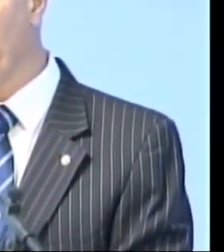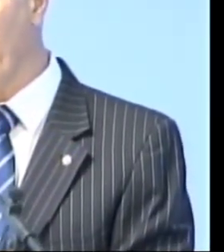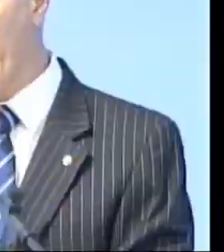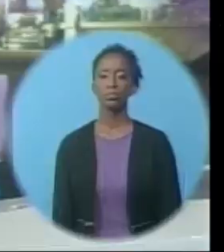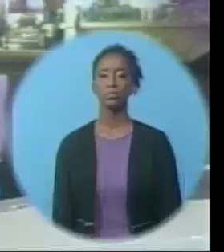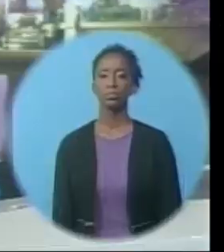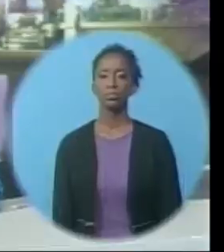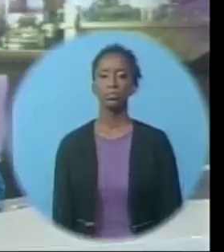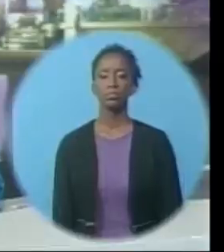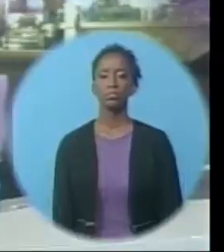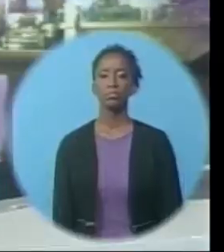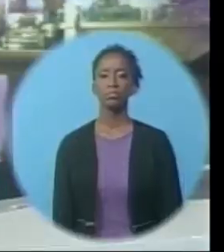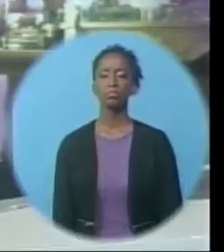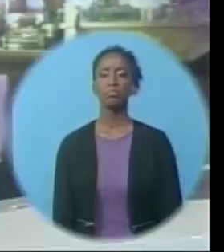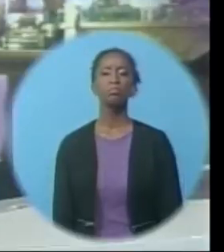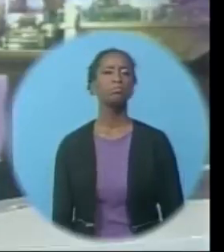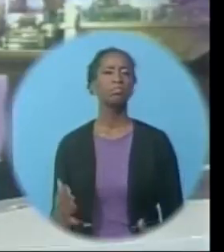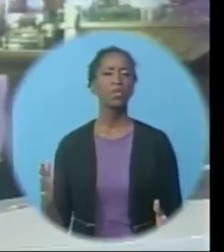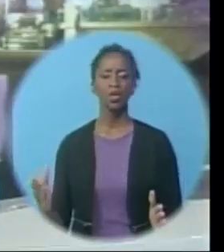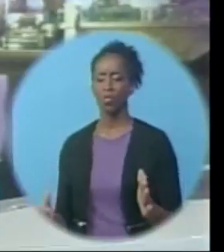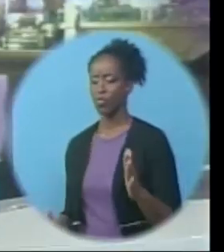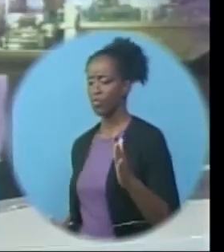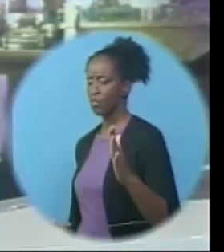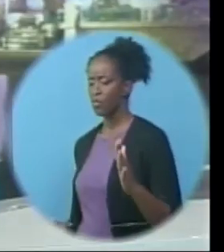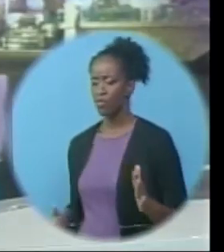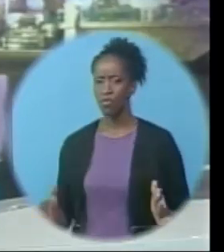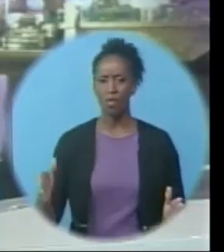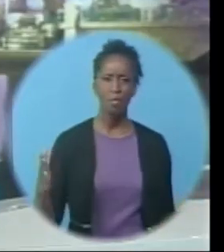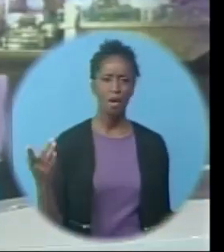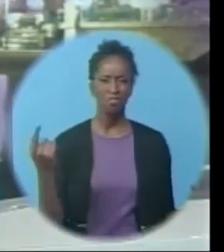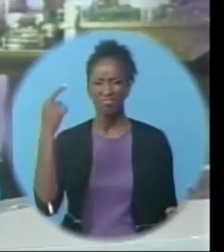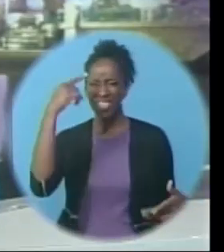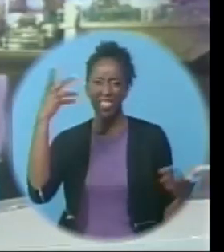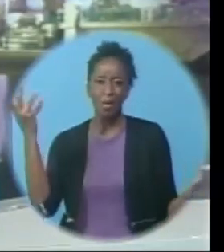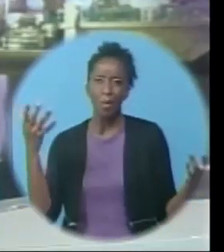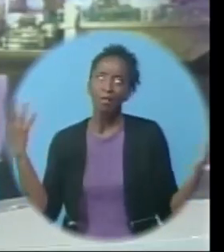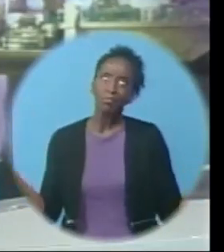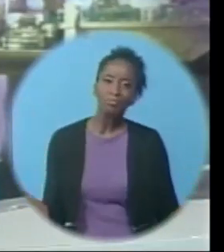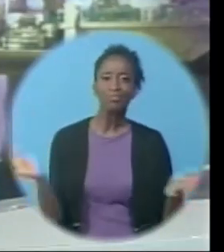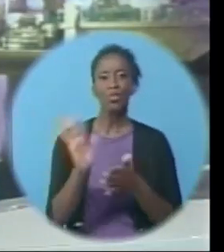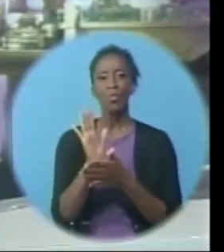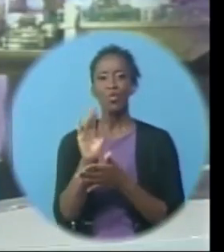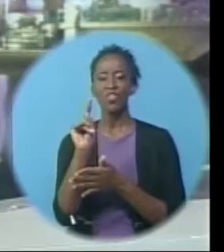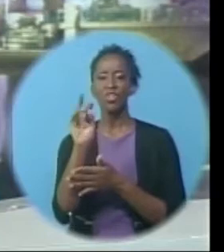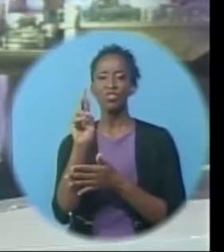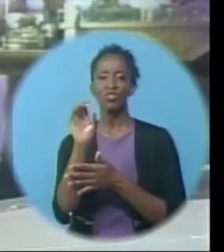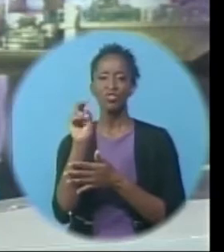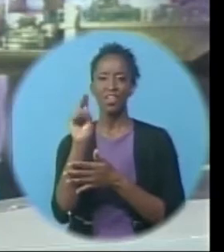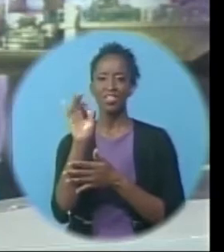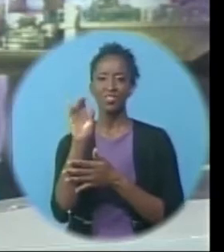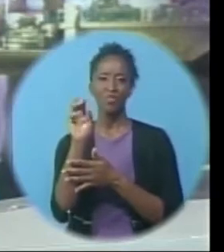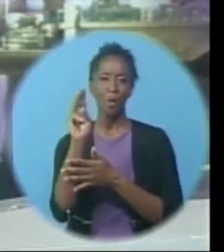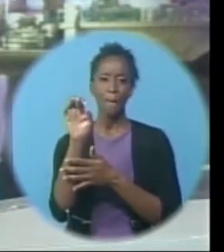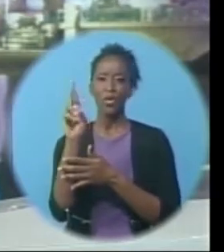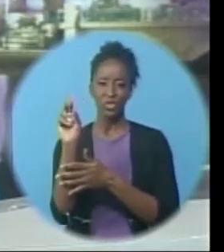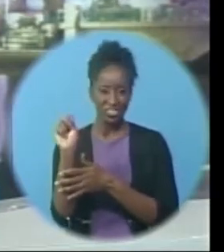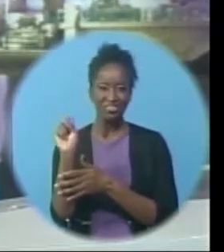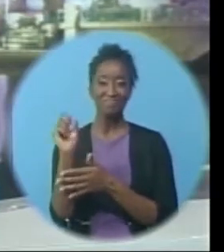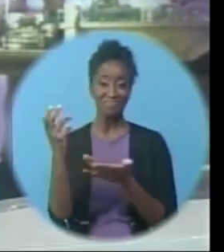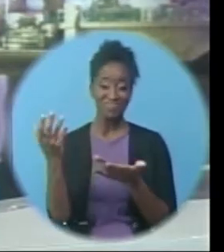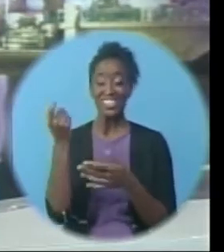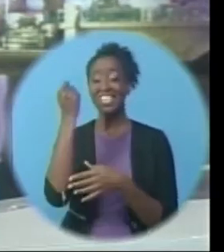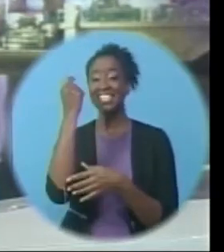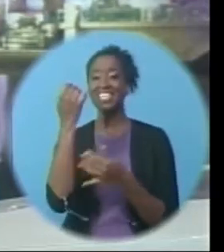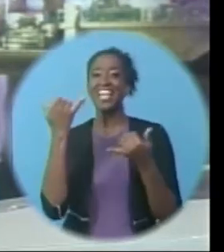All. Well, when most people think of robots, they may think of something fictional from the movie Transformers. But